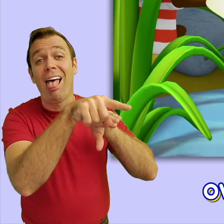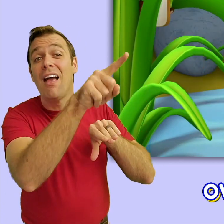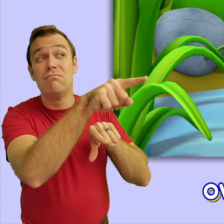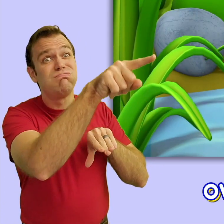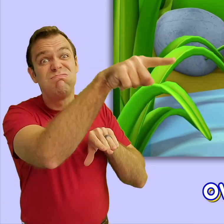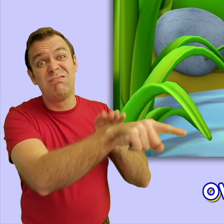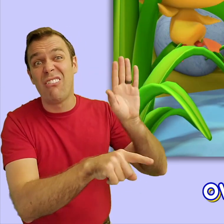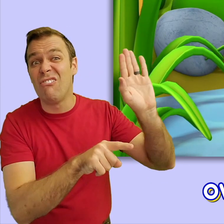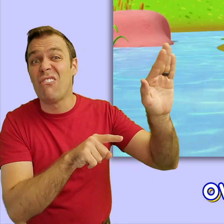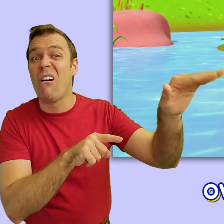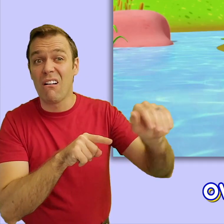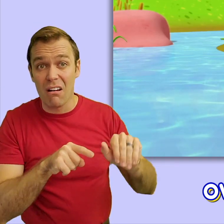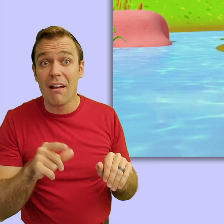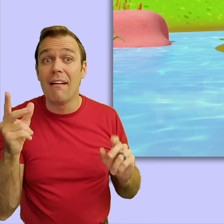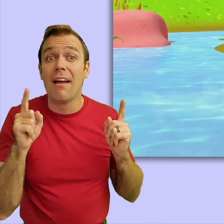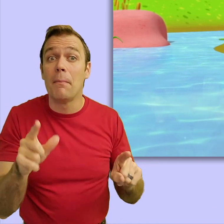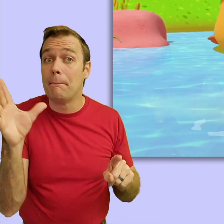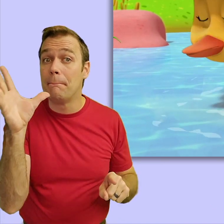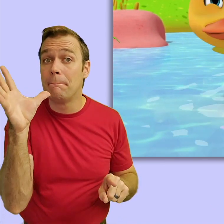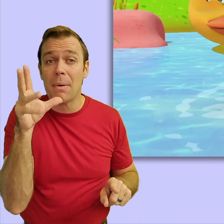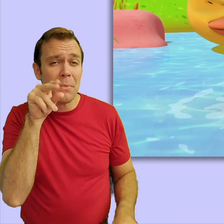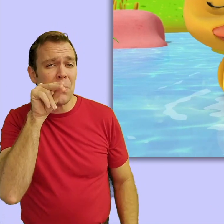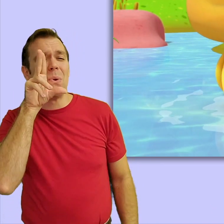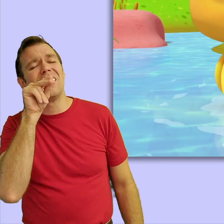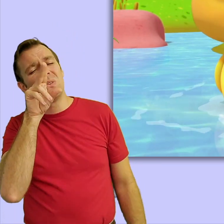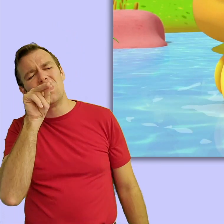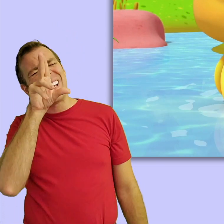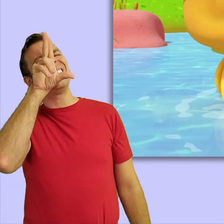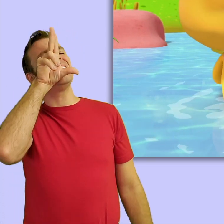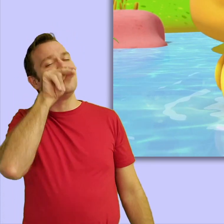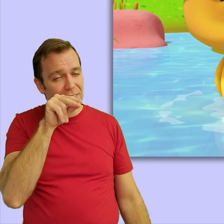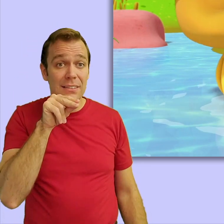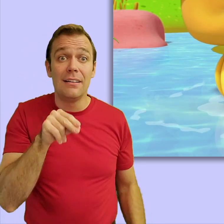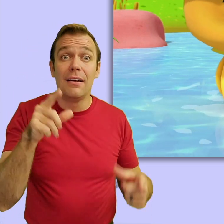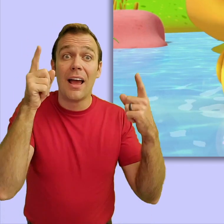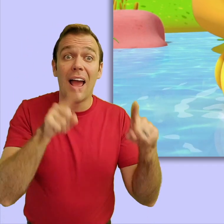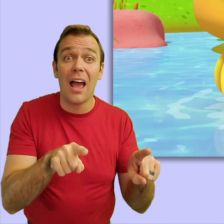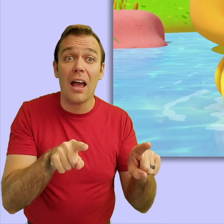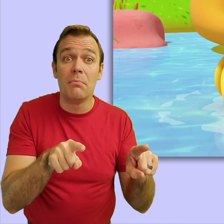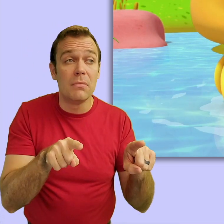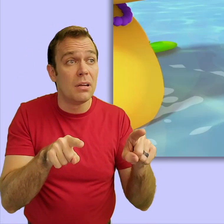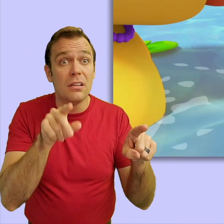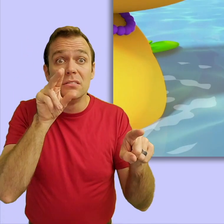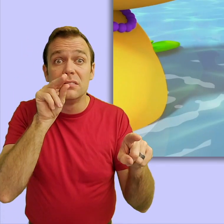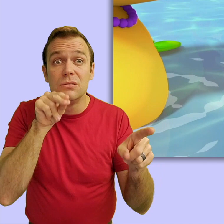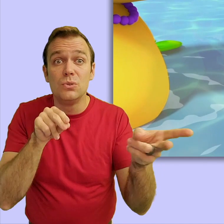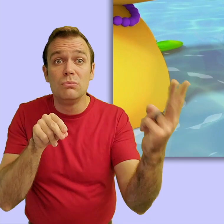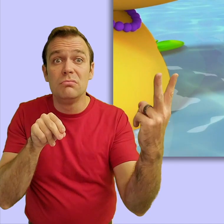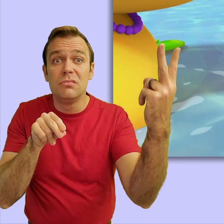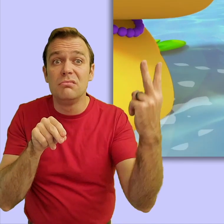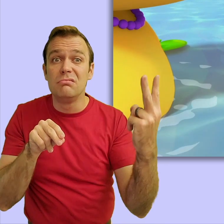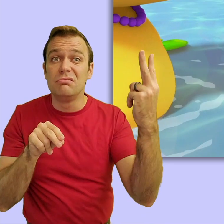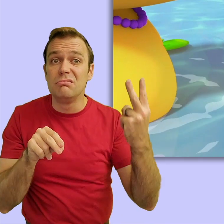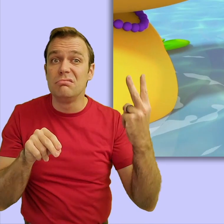hill and far away. Mother duck said, quack, quack, quack. But only